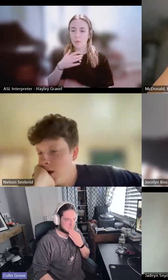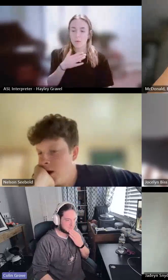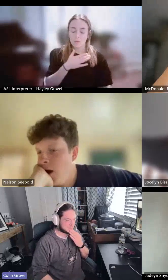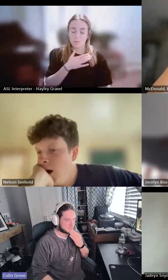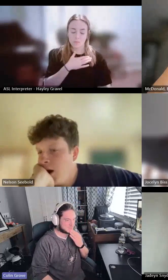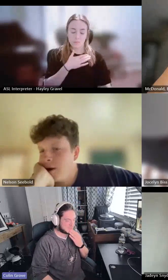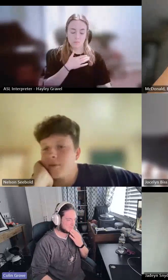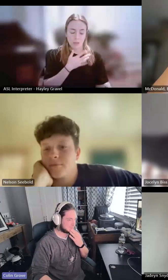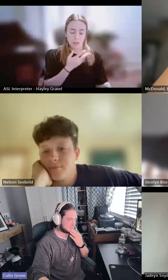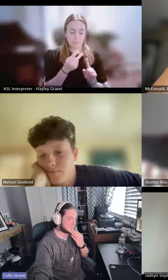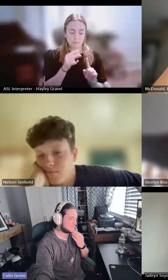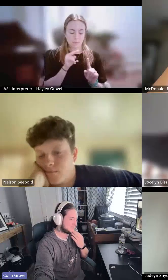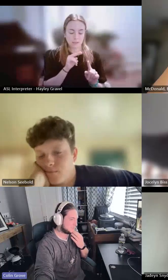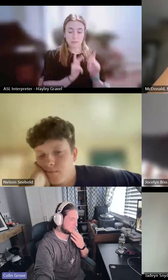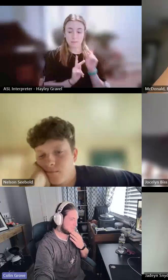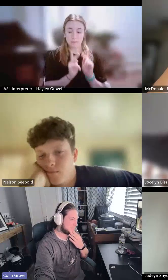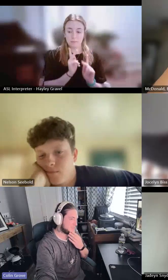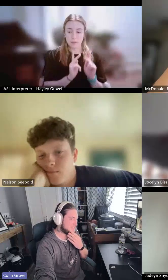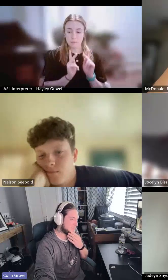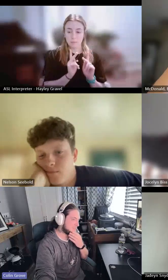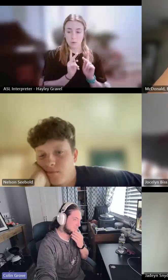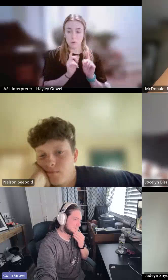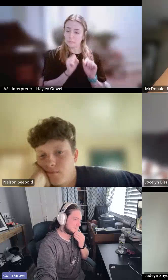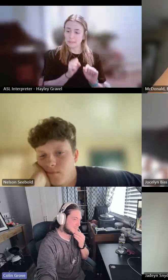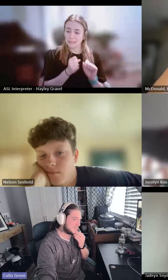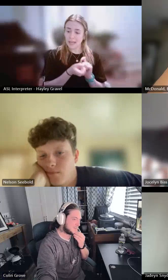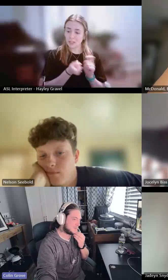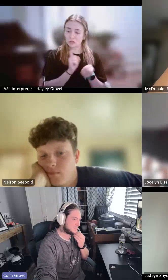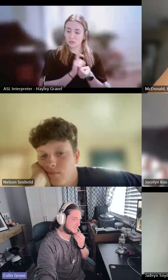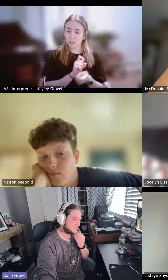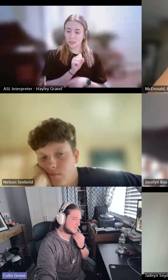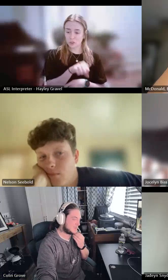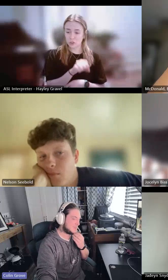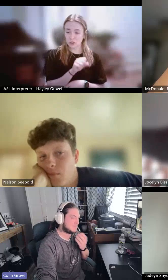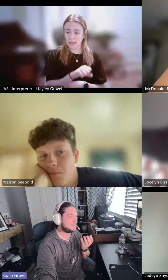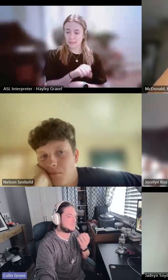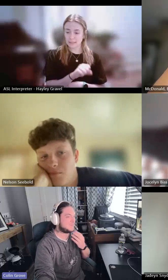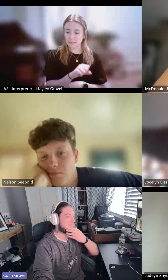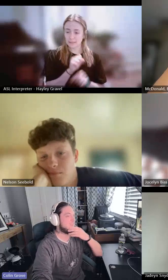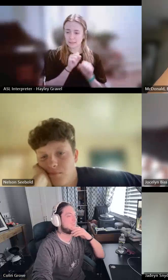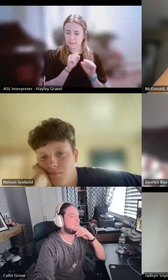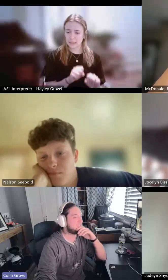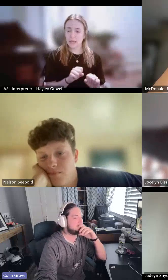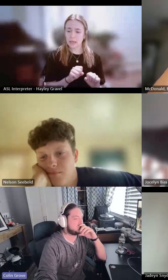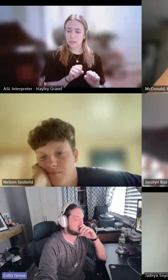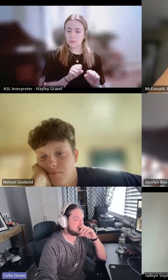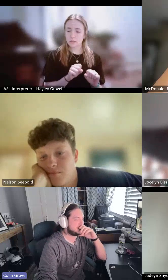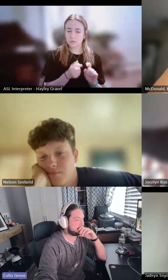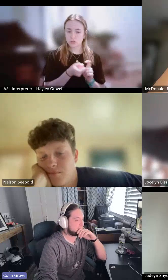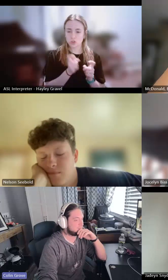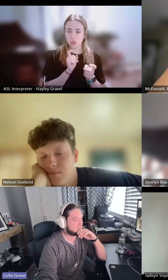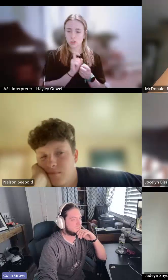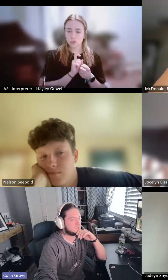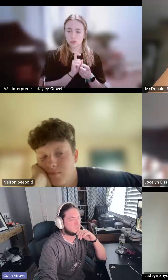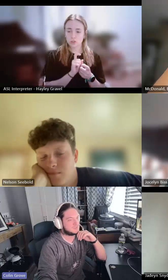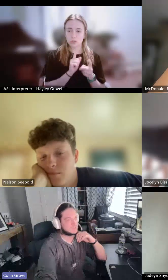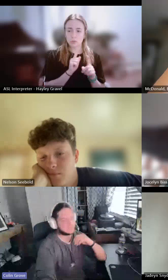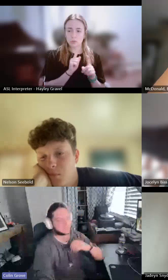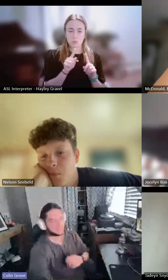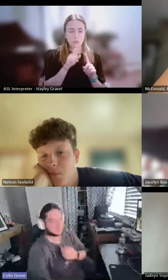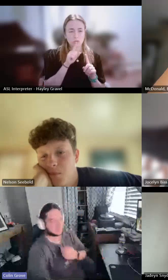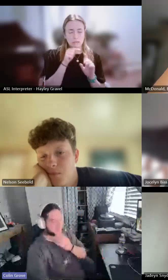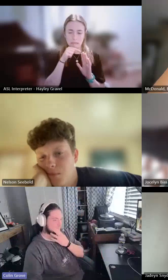that people are generally capable of change, but um I mean, I guess if you really get down into